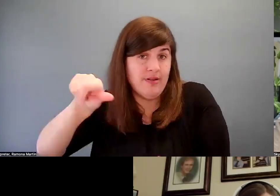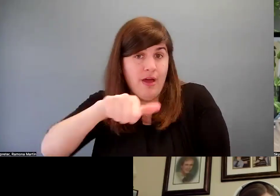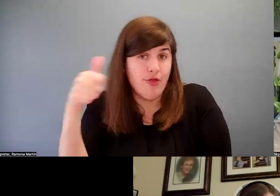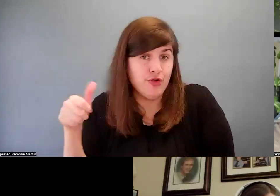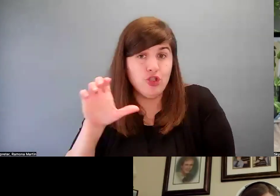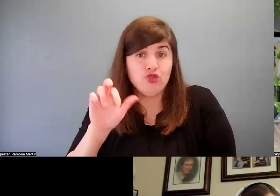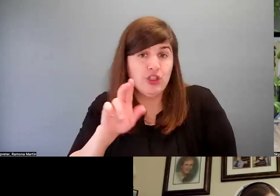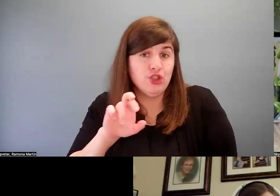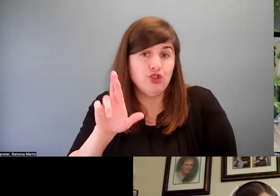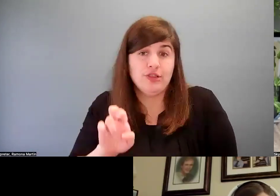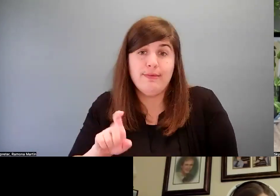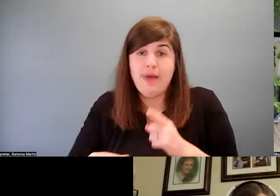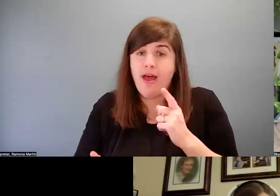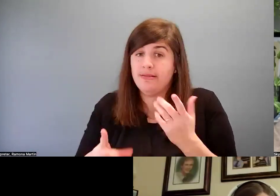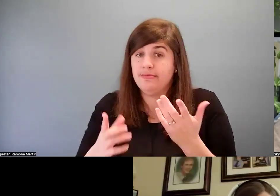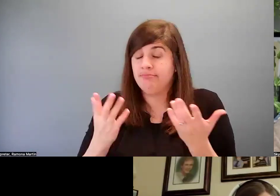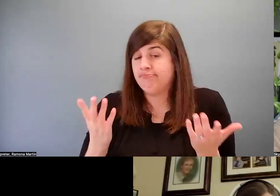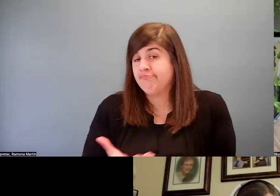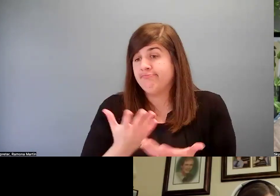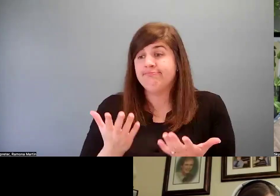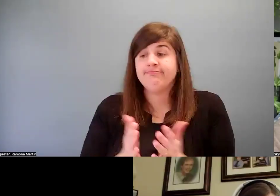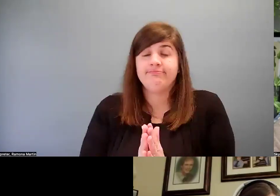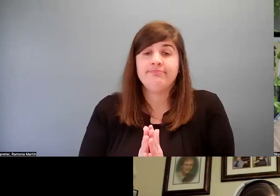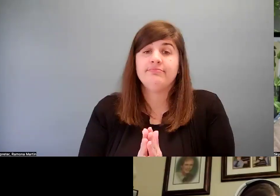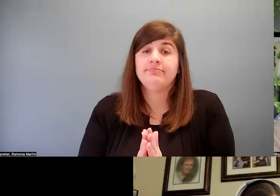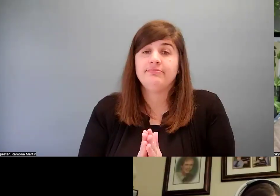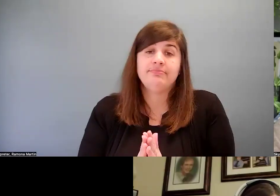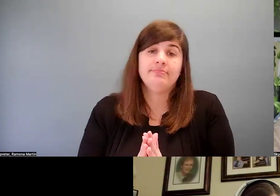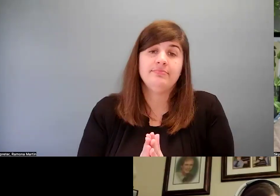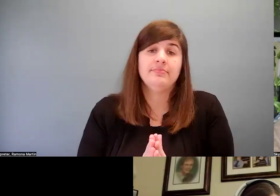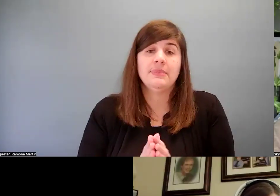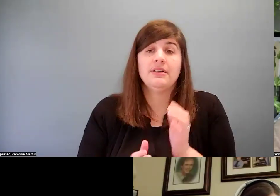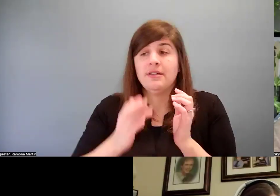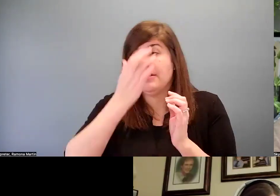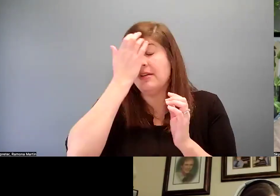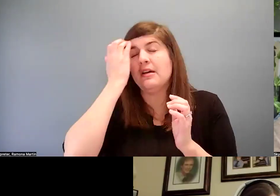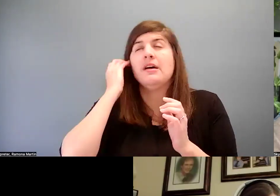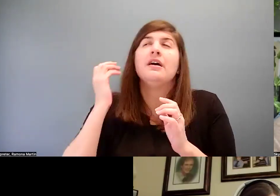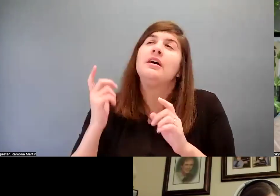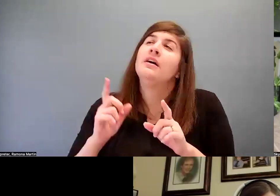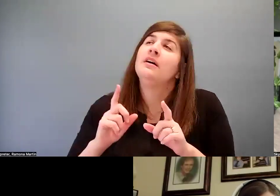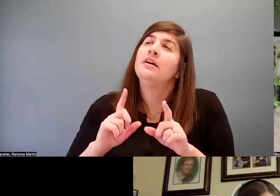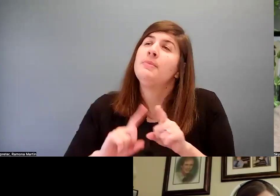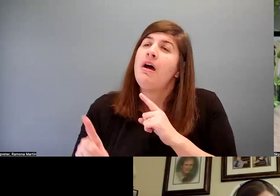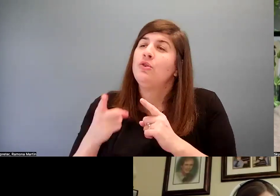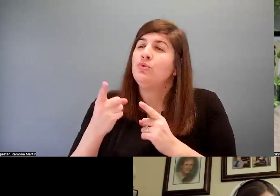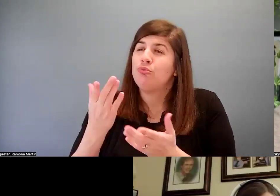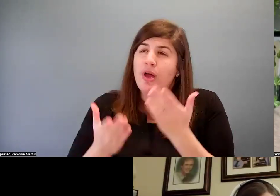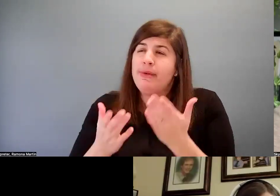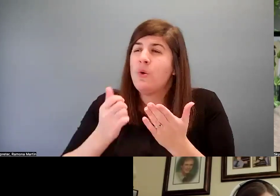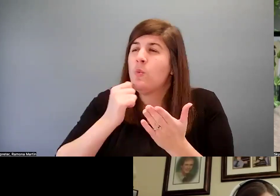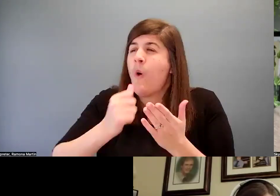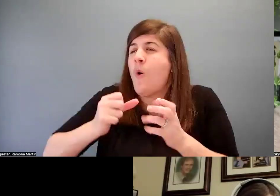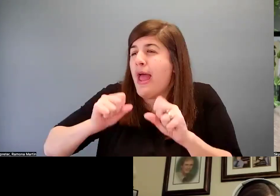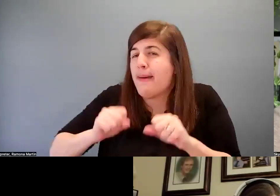um, benign, interaction. But you probably won't be